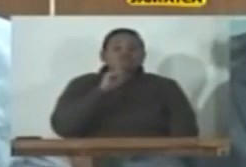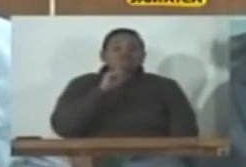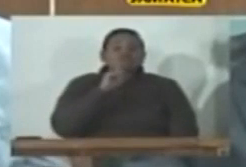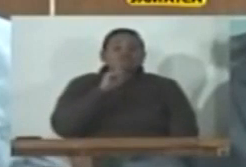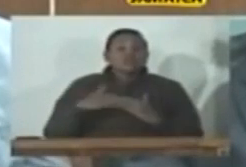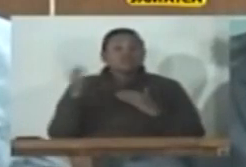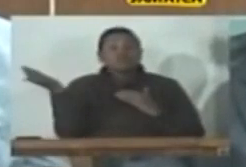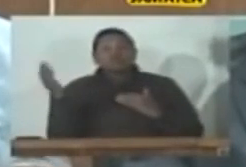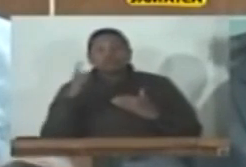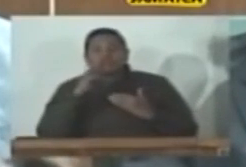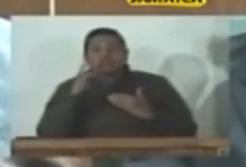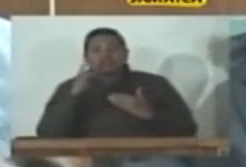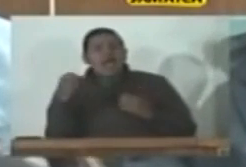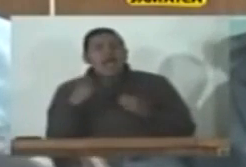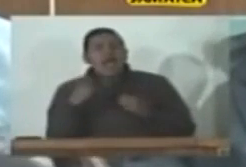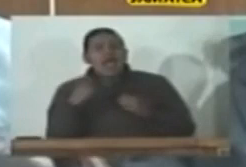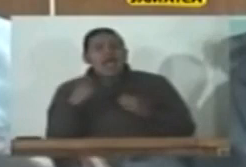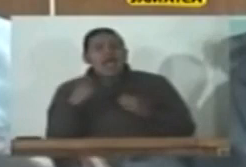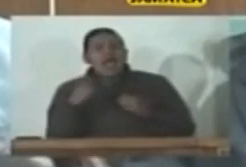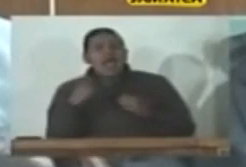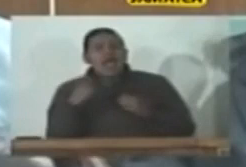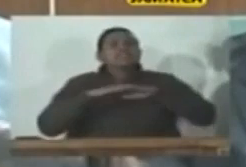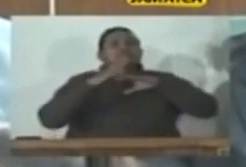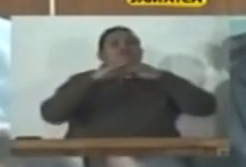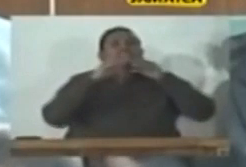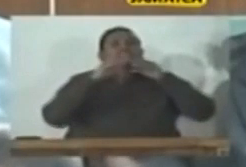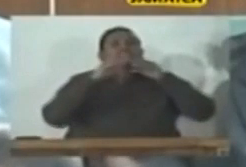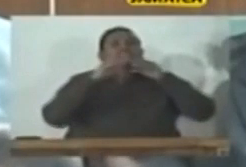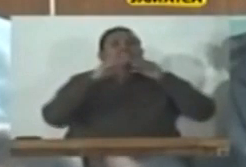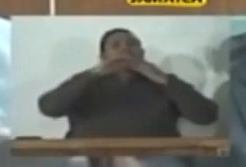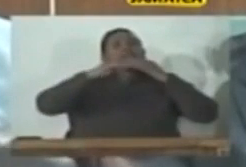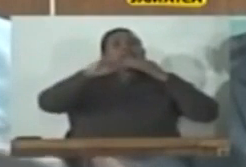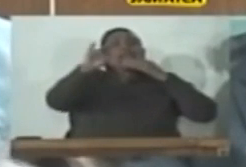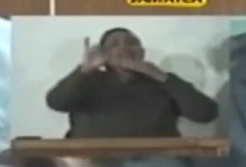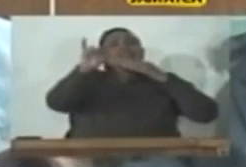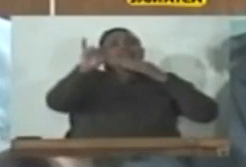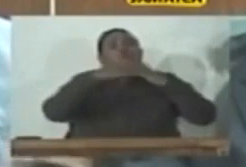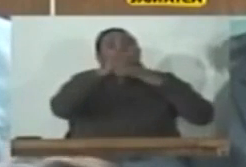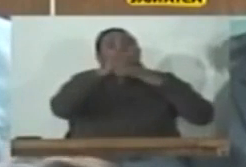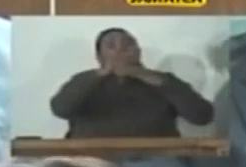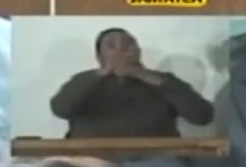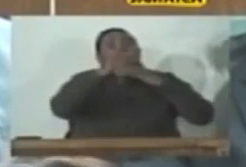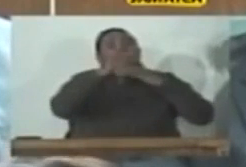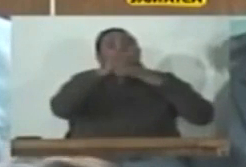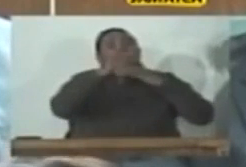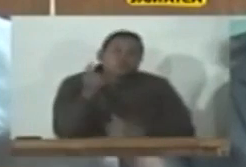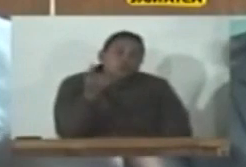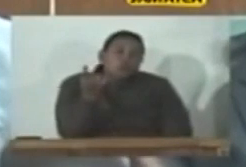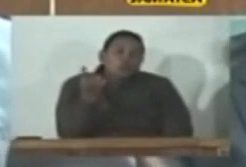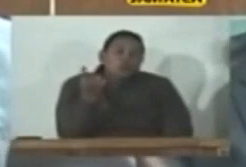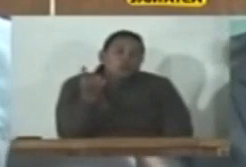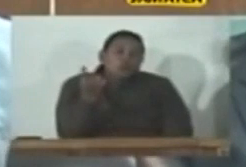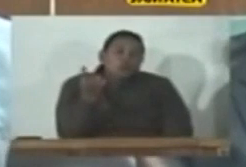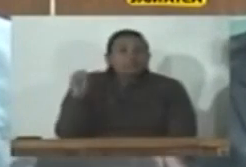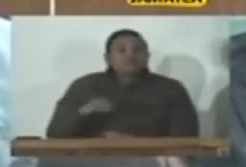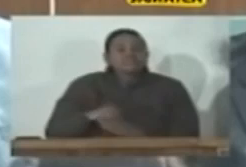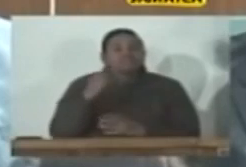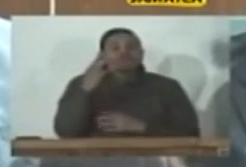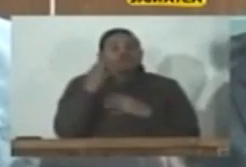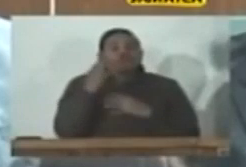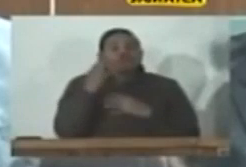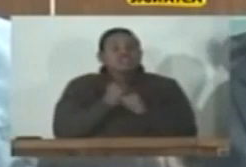only 19% over the 4 years. So taxes have gone up by 44%, whereas inflation has